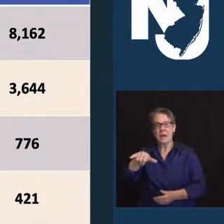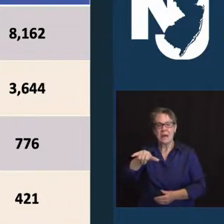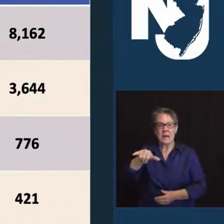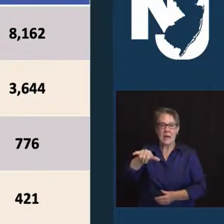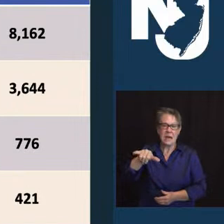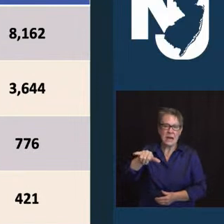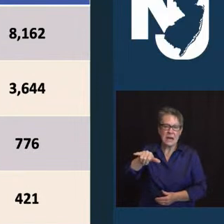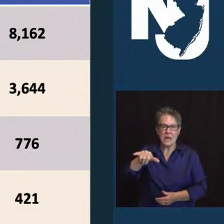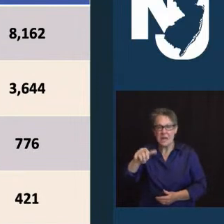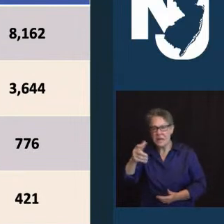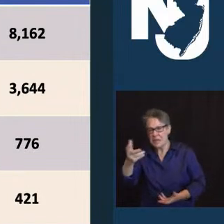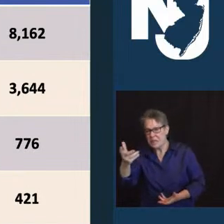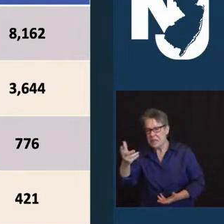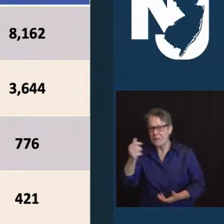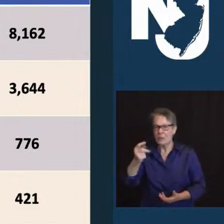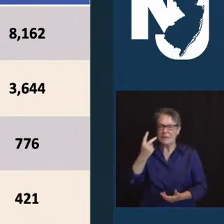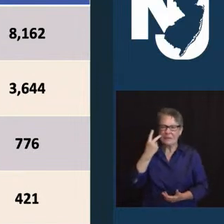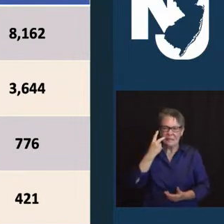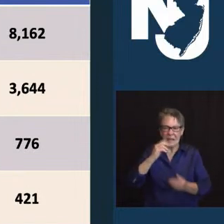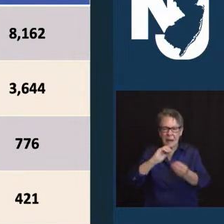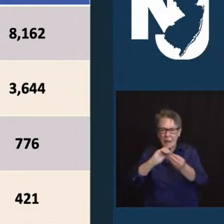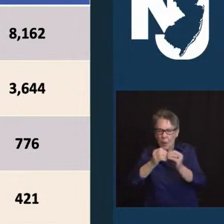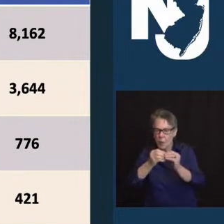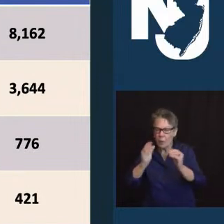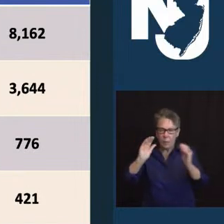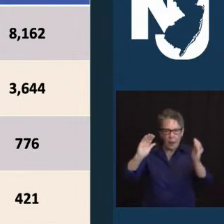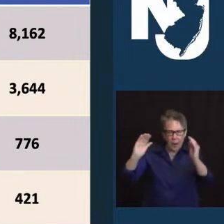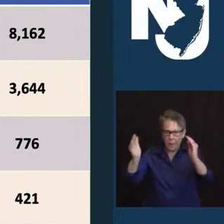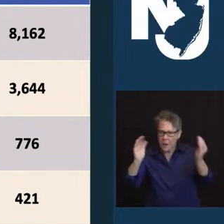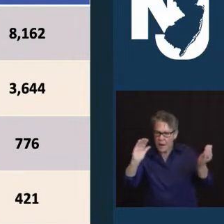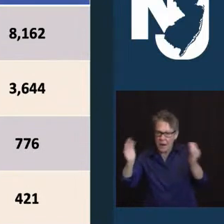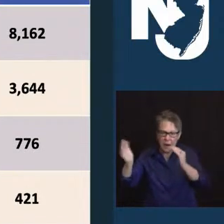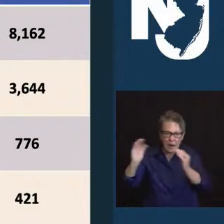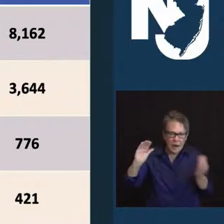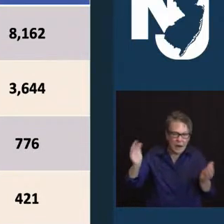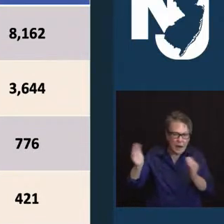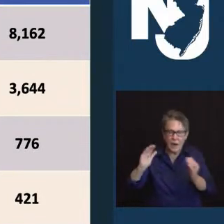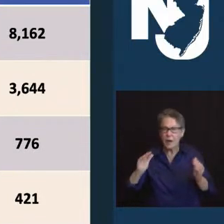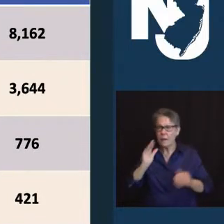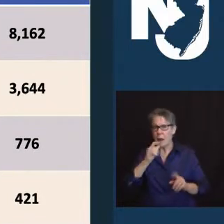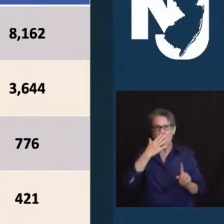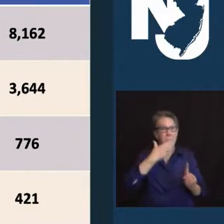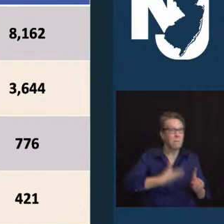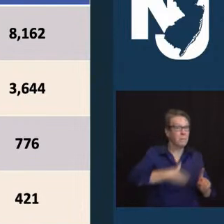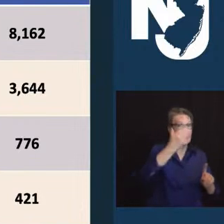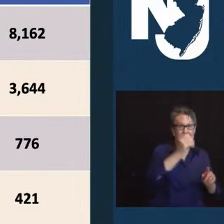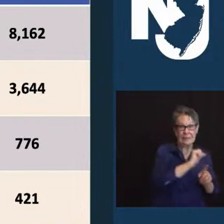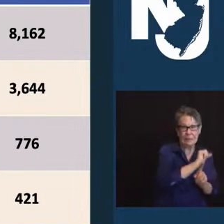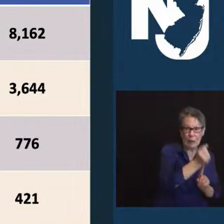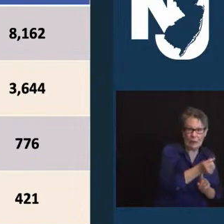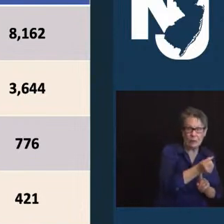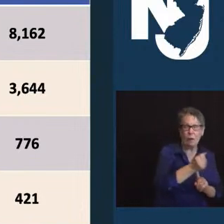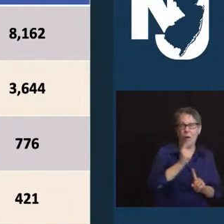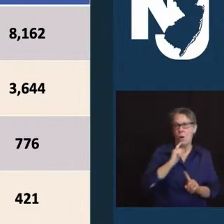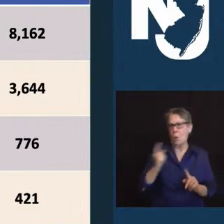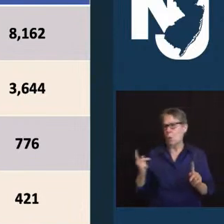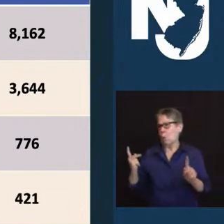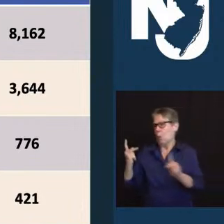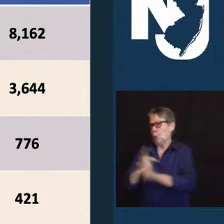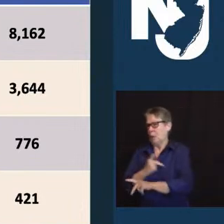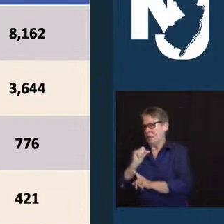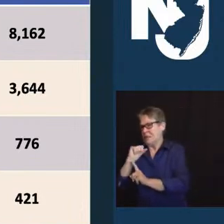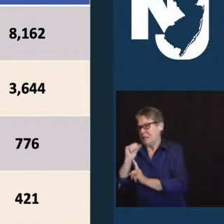that looks like compared to the moderate and worst case. And finally, ventilator use, and you can see across all